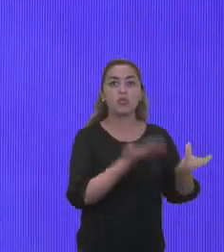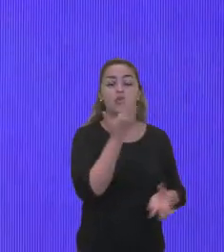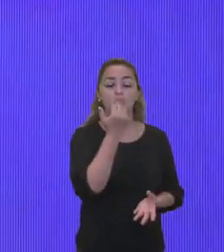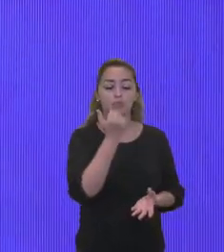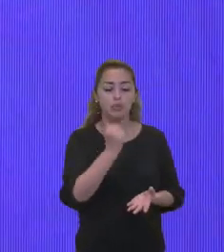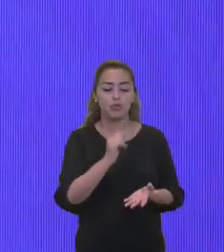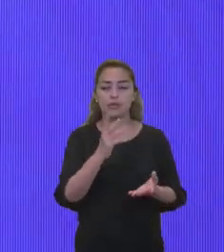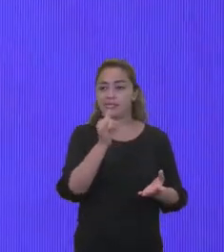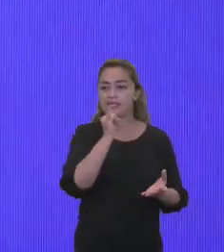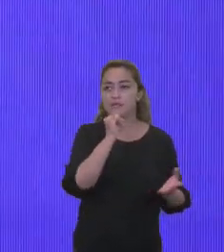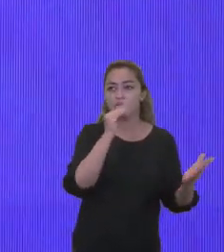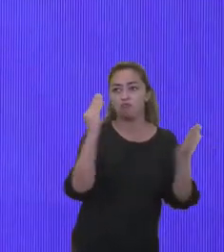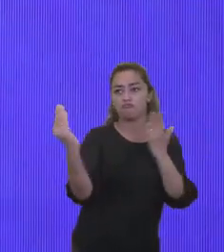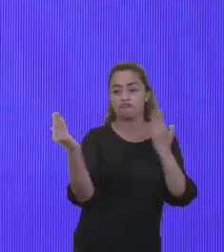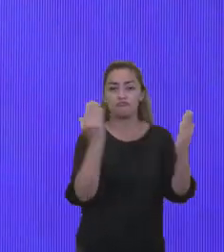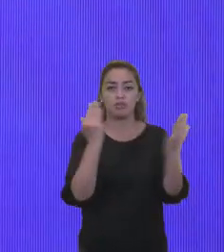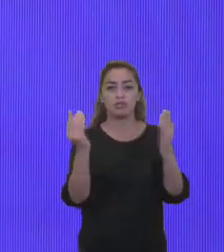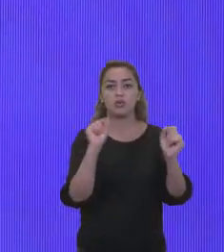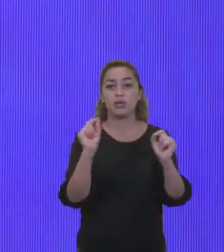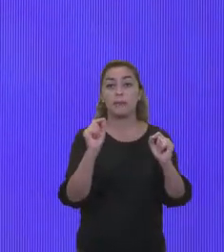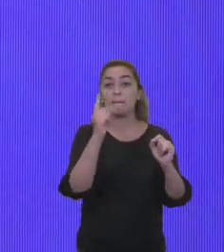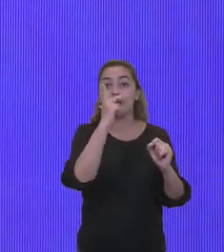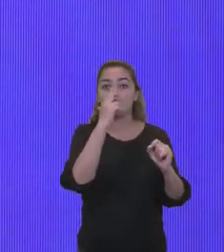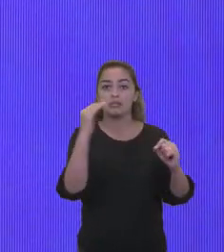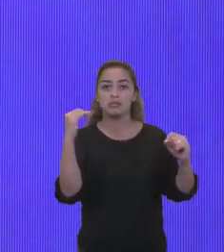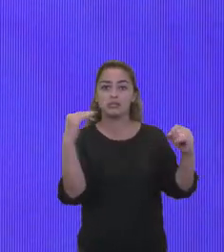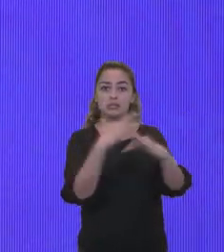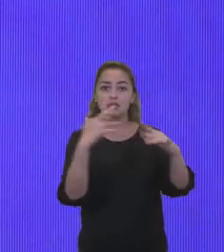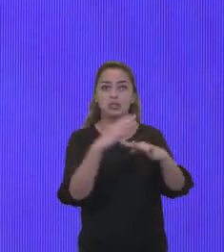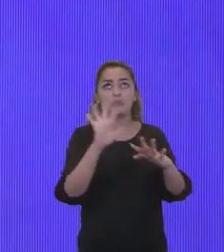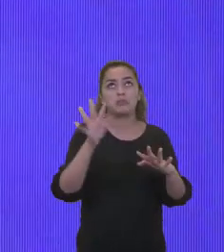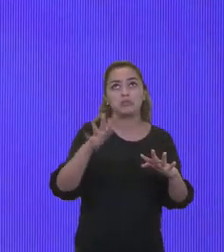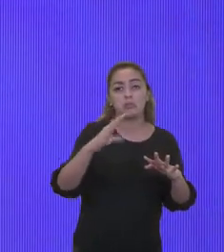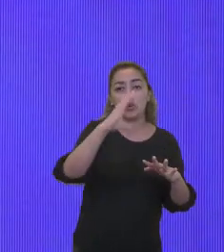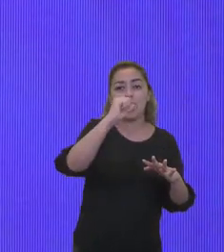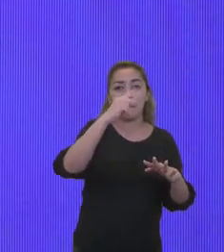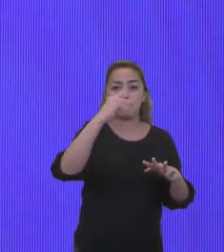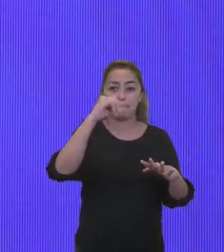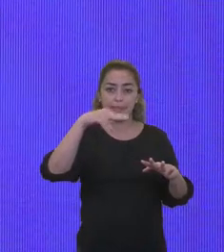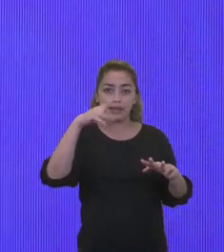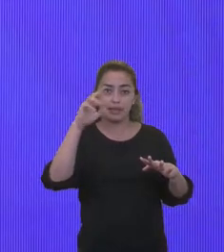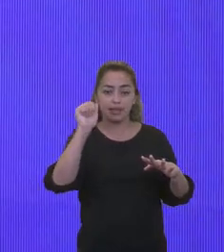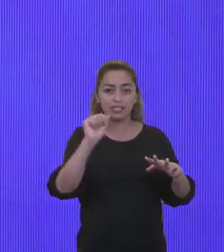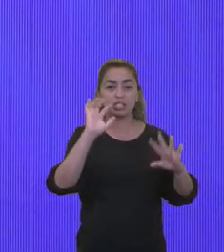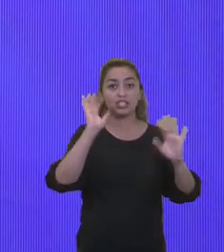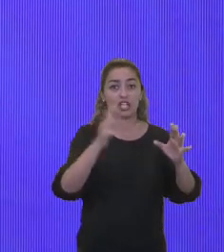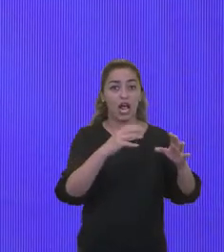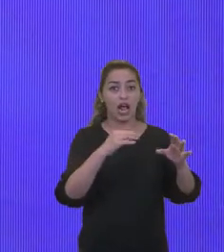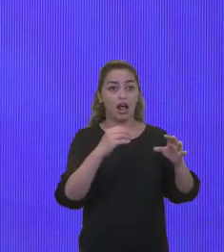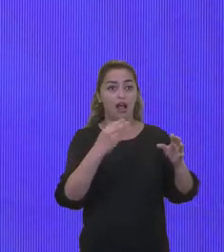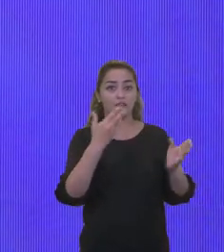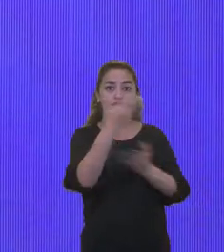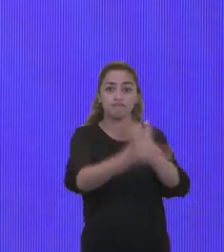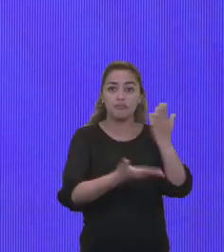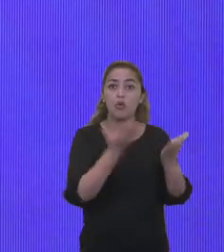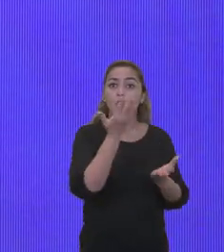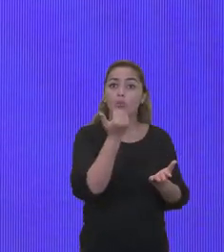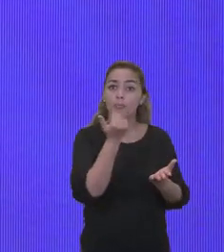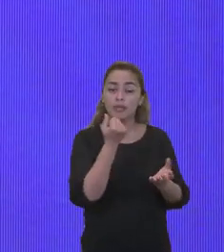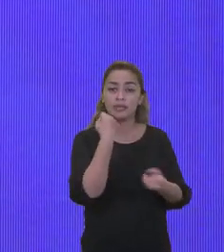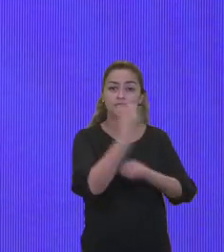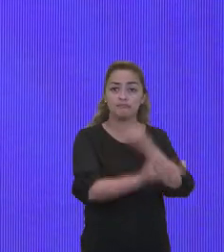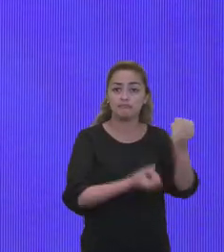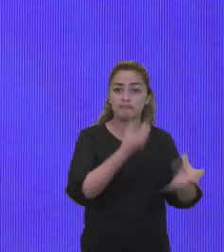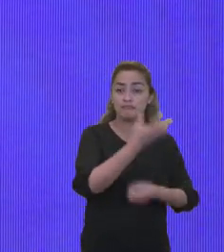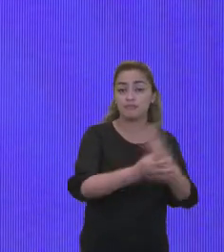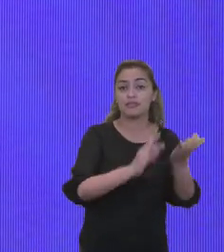people. It's like if we had fed a whole city, a Campinas city, during a year. We